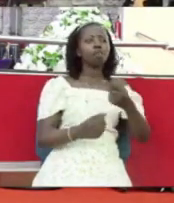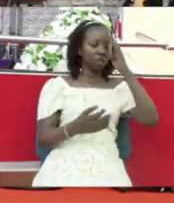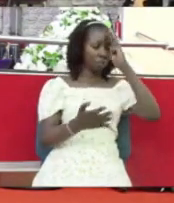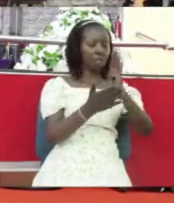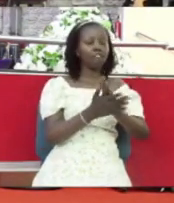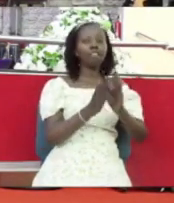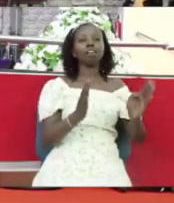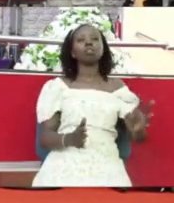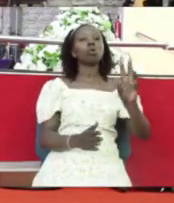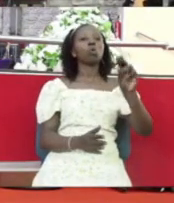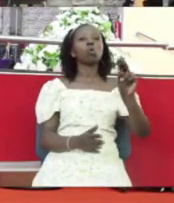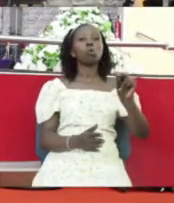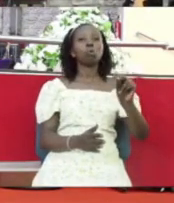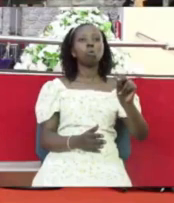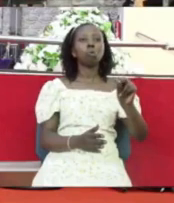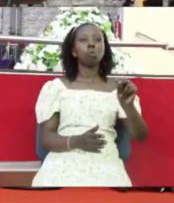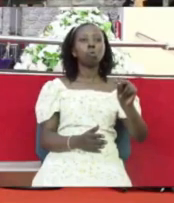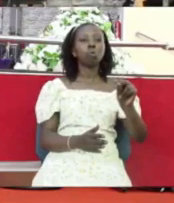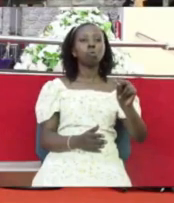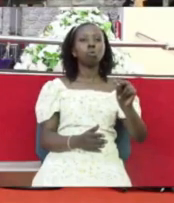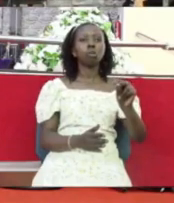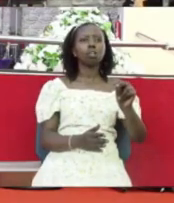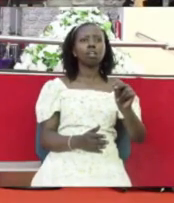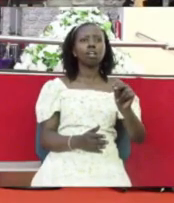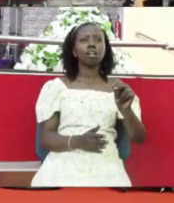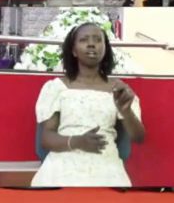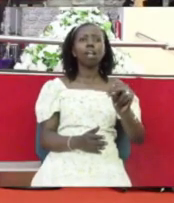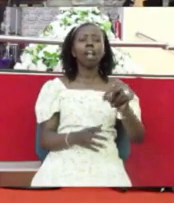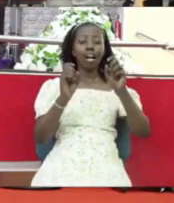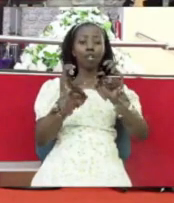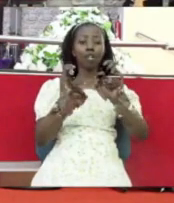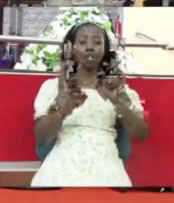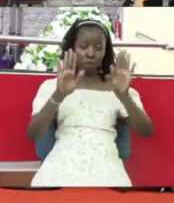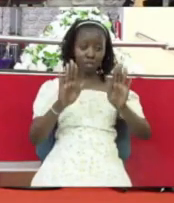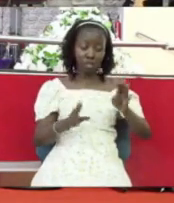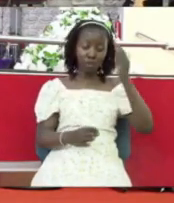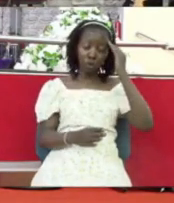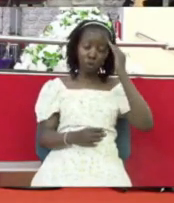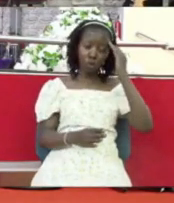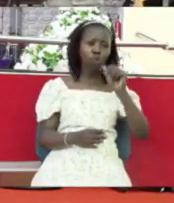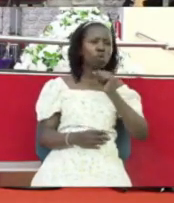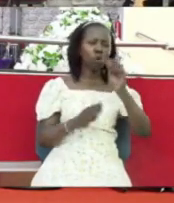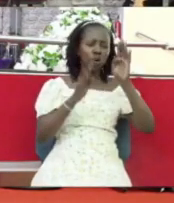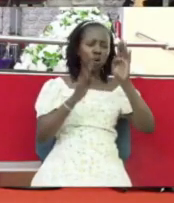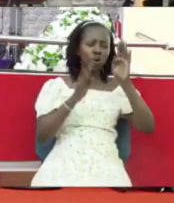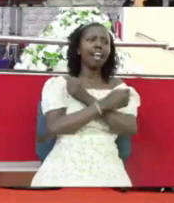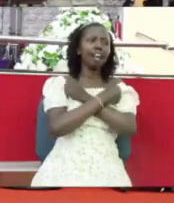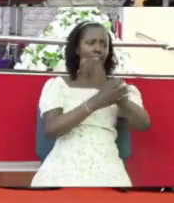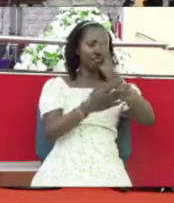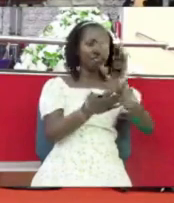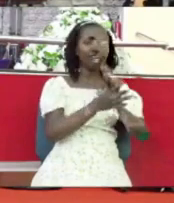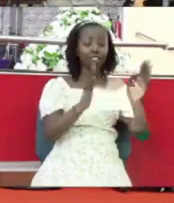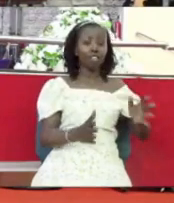wale ambao wameokoka. In actual fact, you don't need to love the believers. Hata si lazima upende waamini. They are already loved by God. Wale hata tayari wanapendwa na